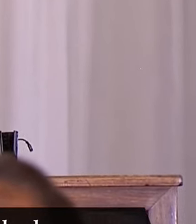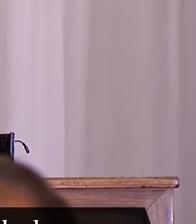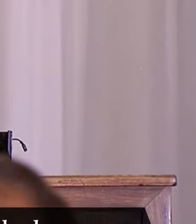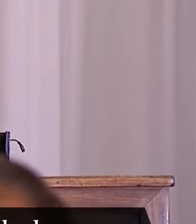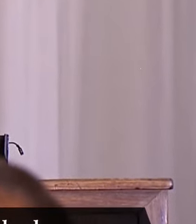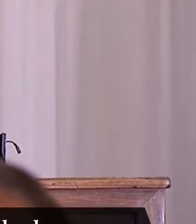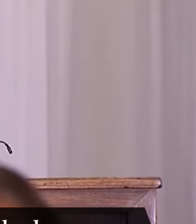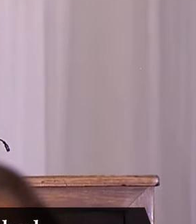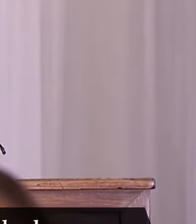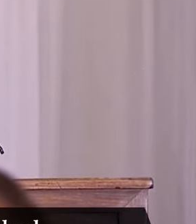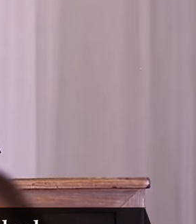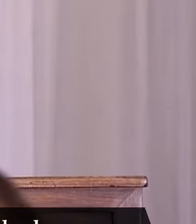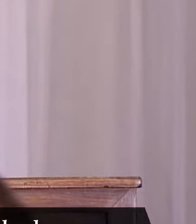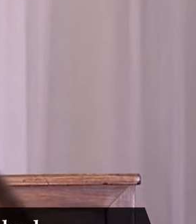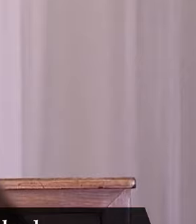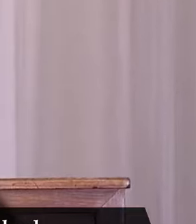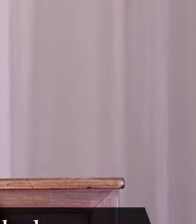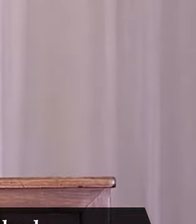Tambo Mandela Law Firm.